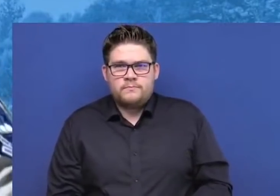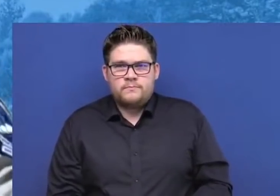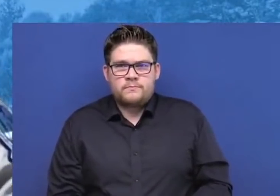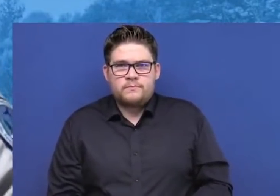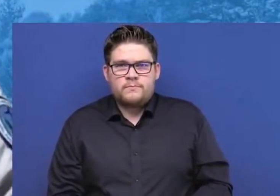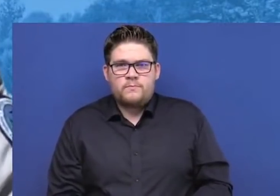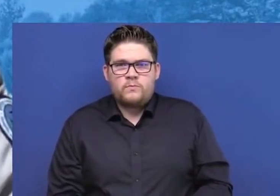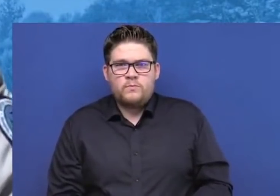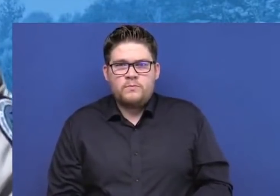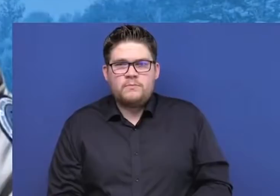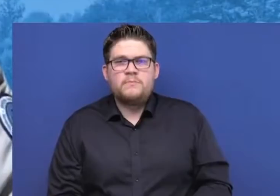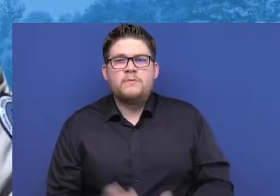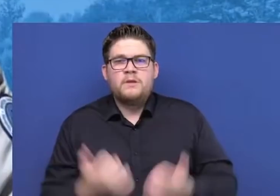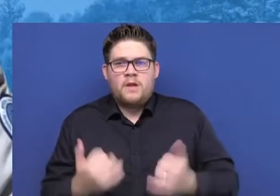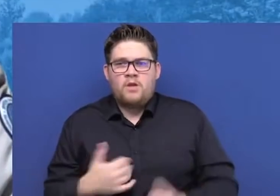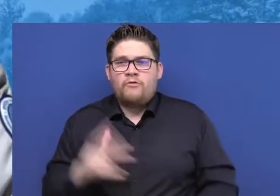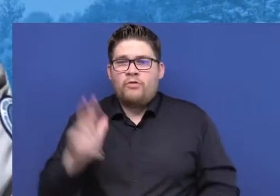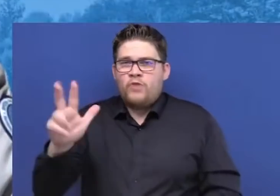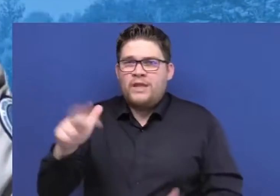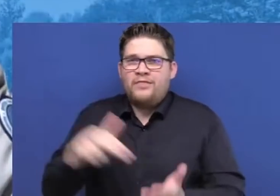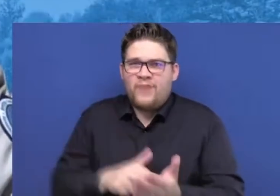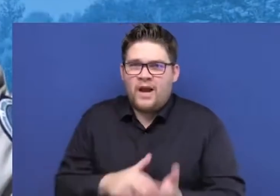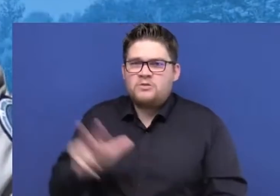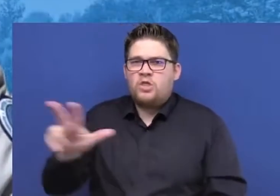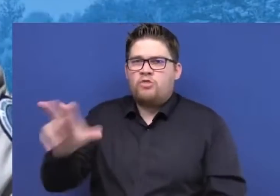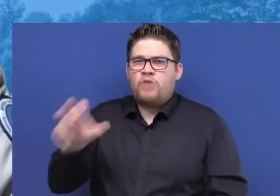efforts. And as you mentioned,